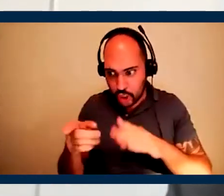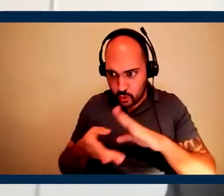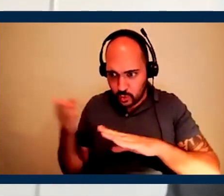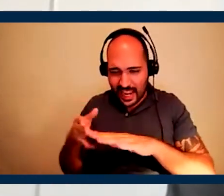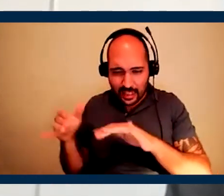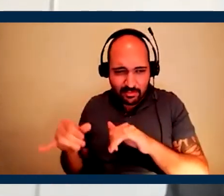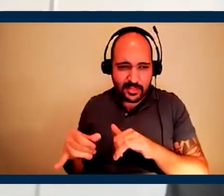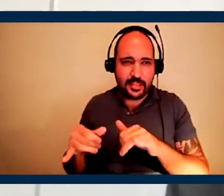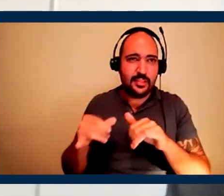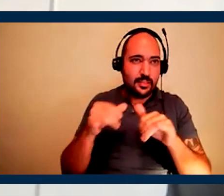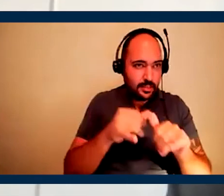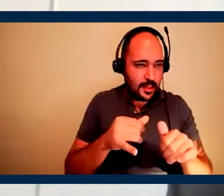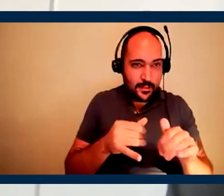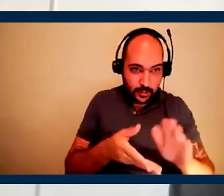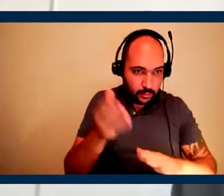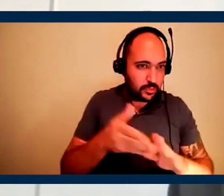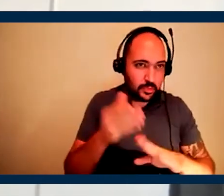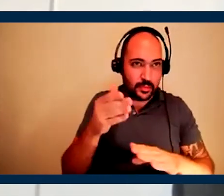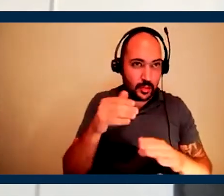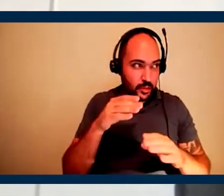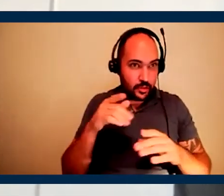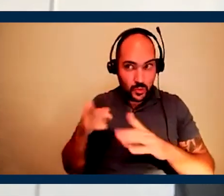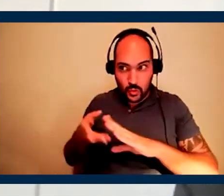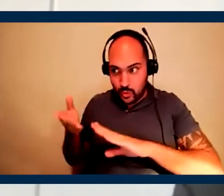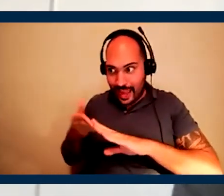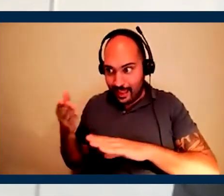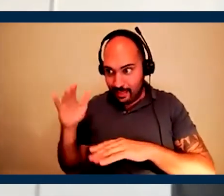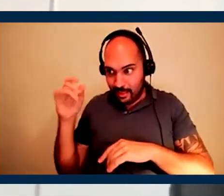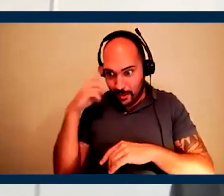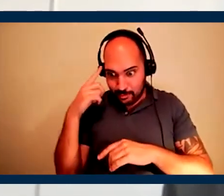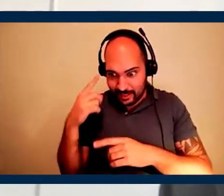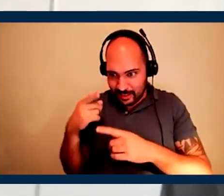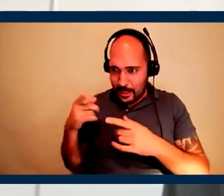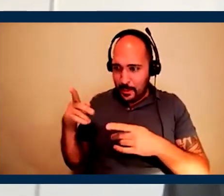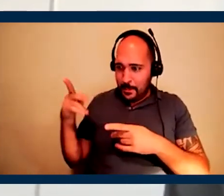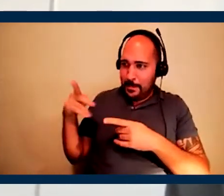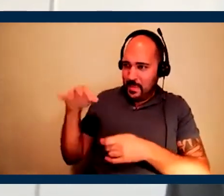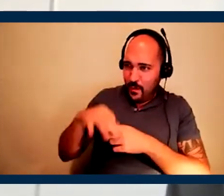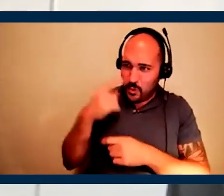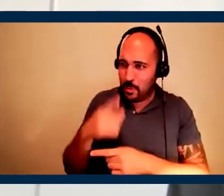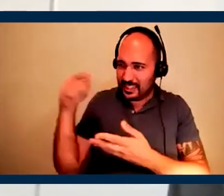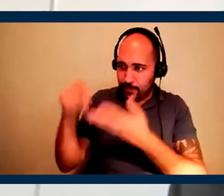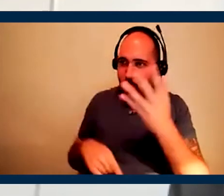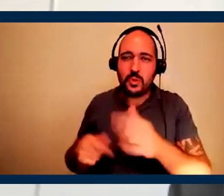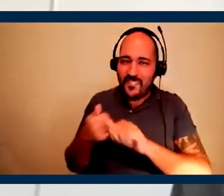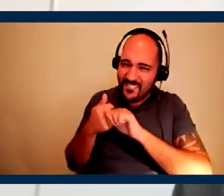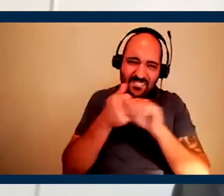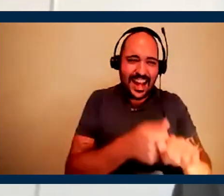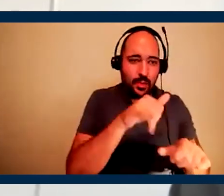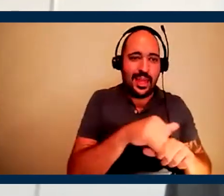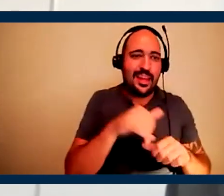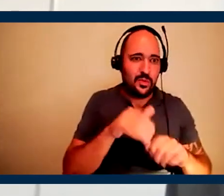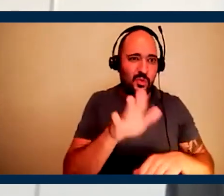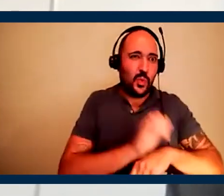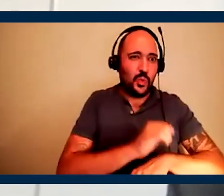were running for that seat. Those are the things that the community voted in, right? Those are the policy priorities that the community is